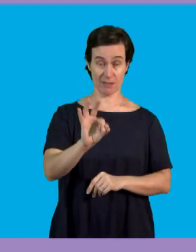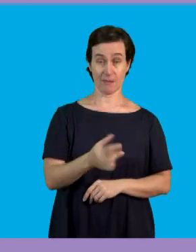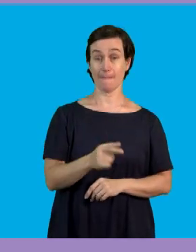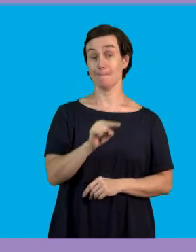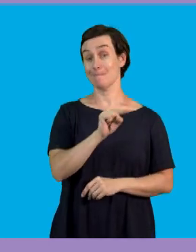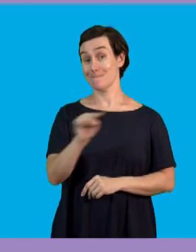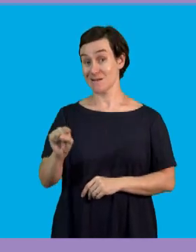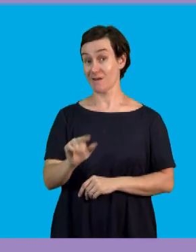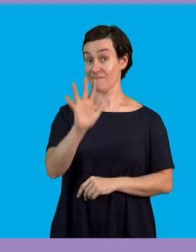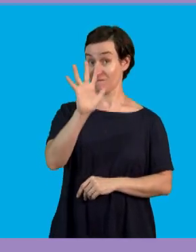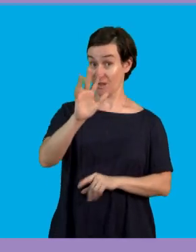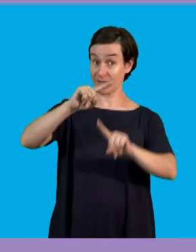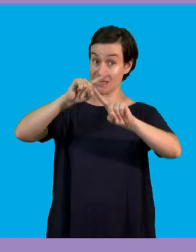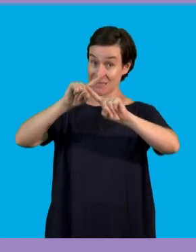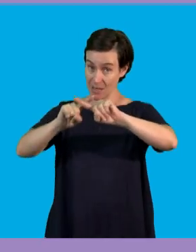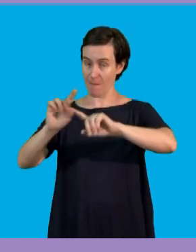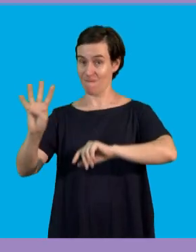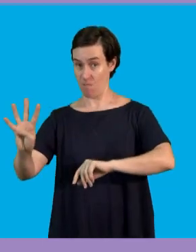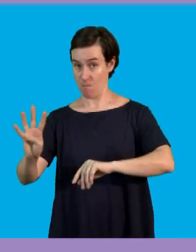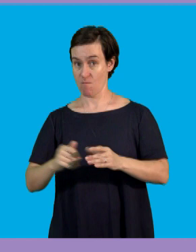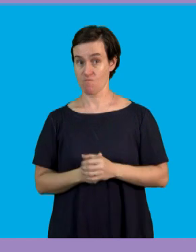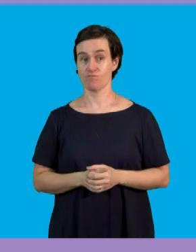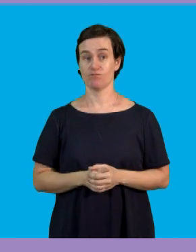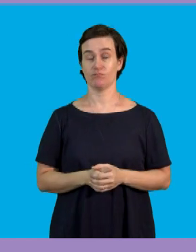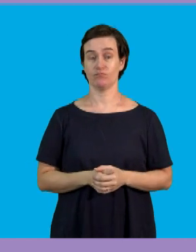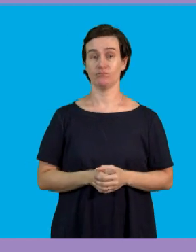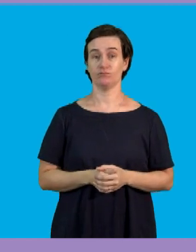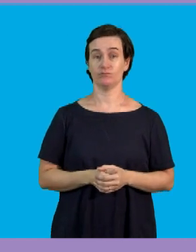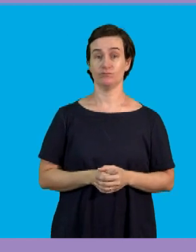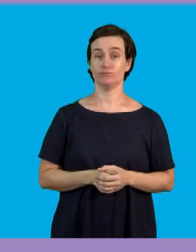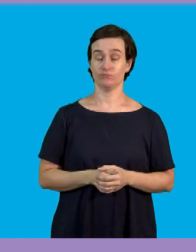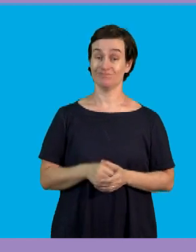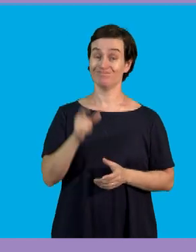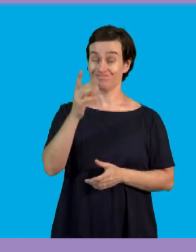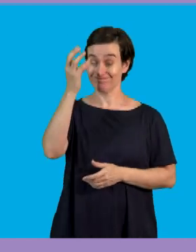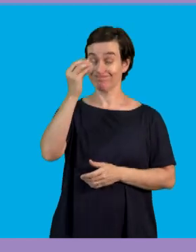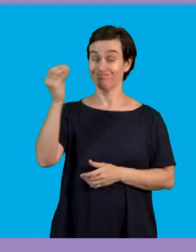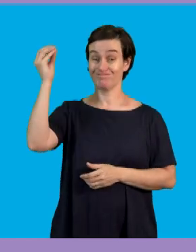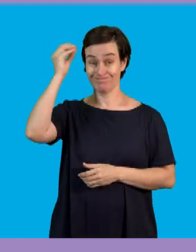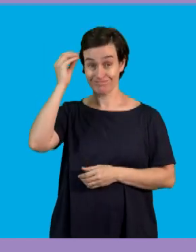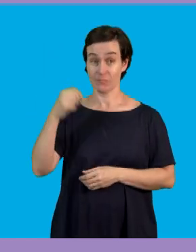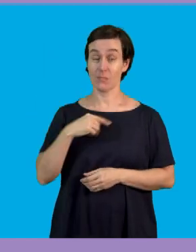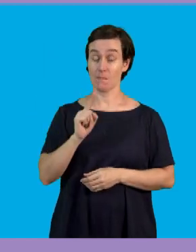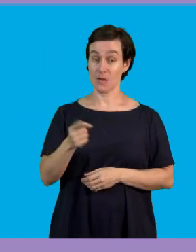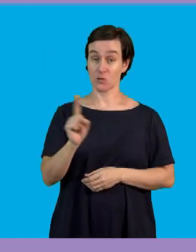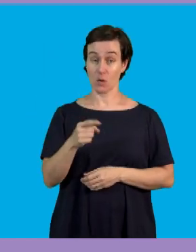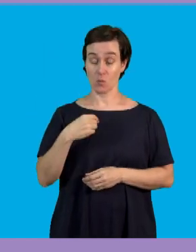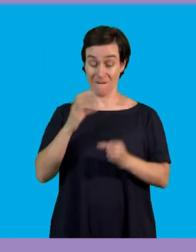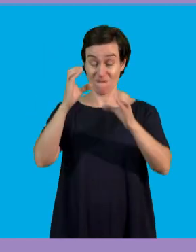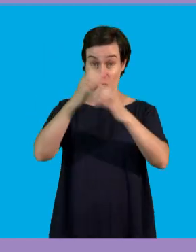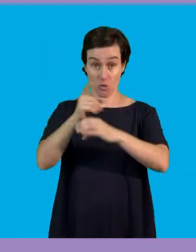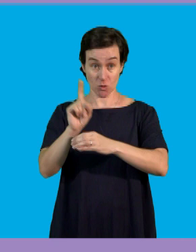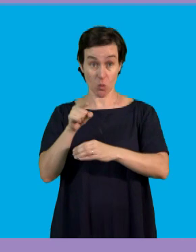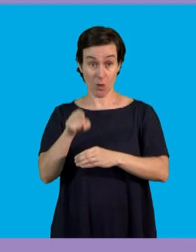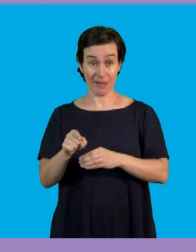3 minus 5 multiplied by 4. So remember, we are going to focus